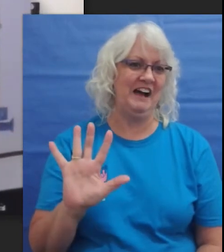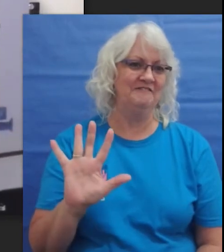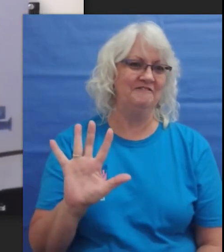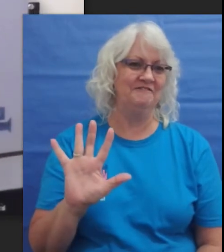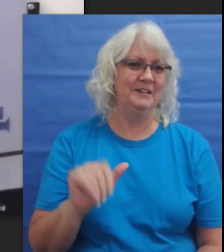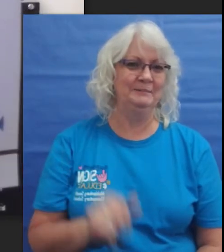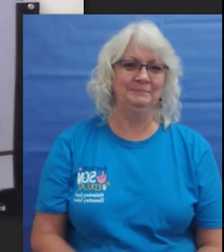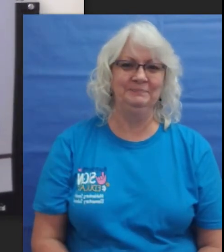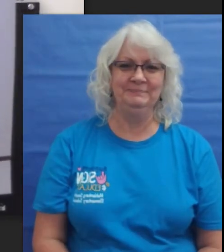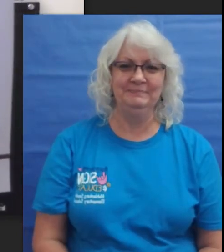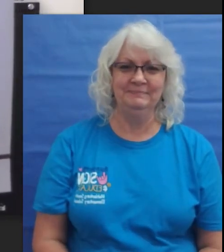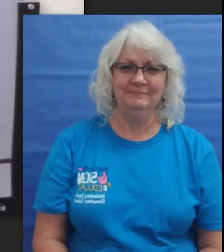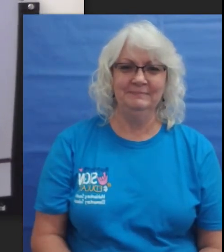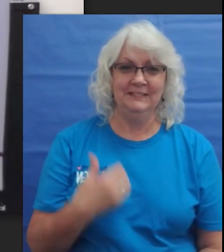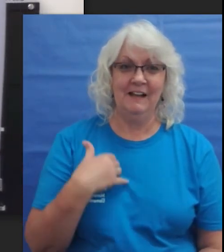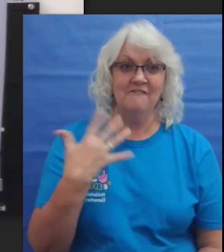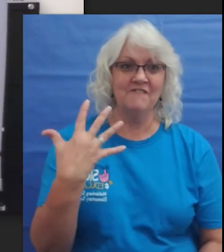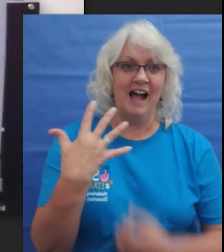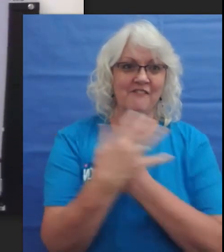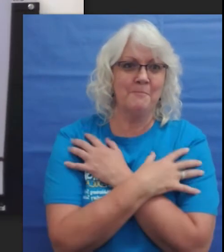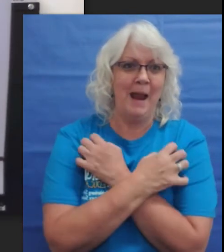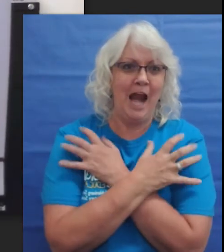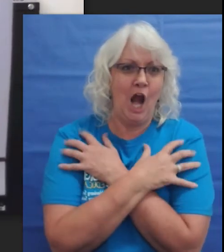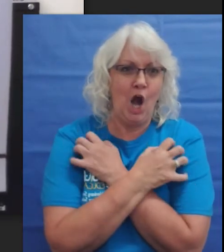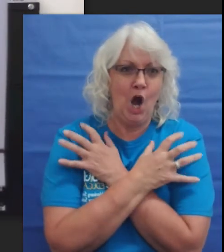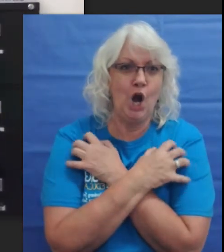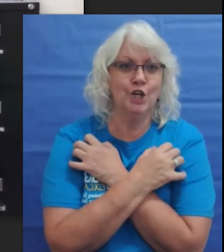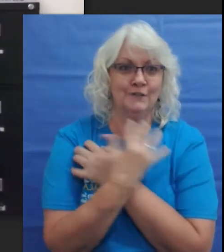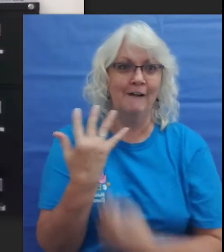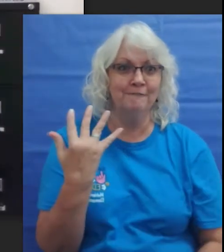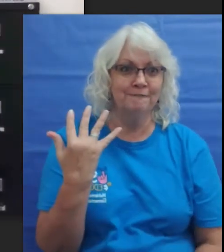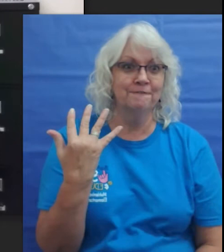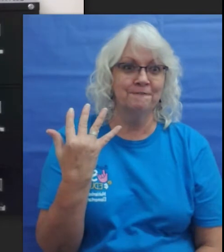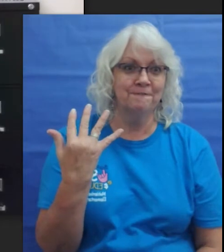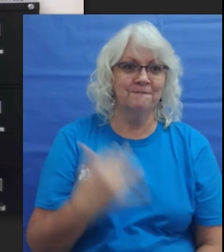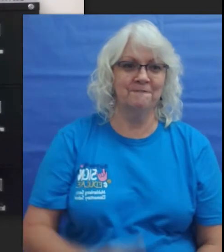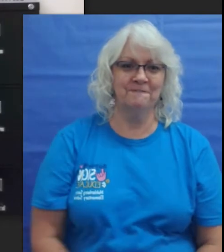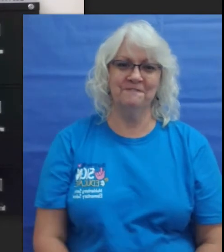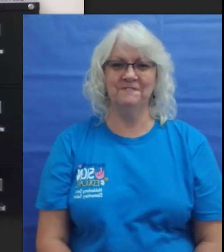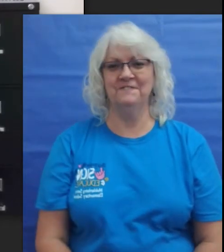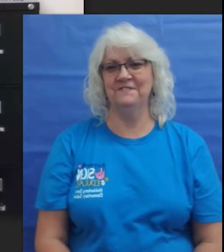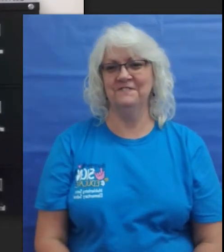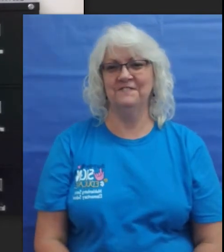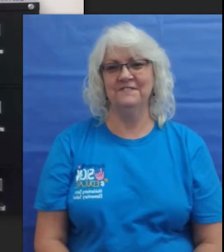Five. Look at those five bears.